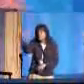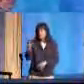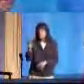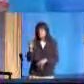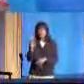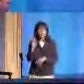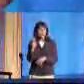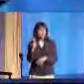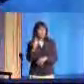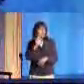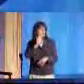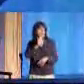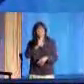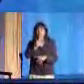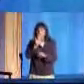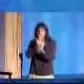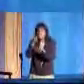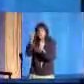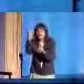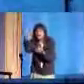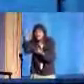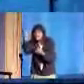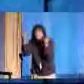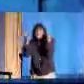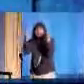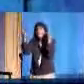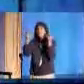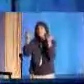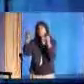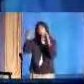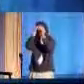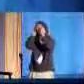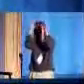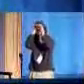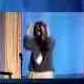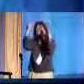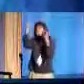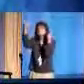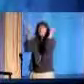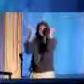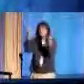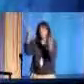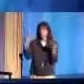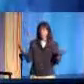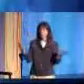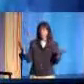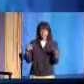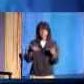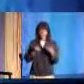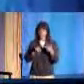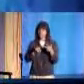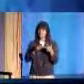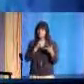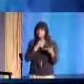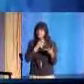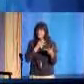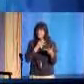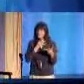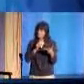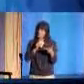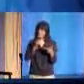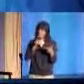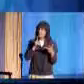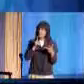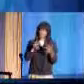their ideas. And then the last part, be inquisitive, means remaining open, really